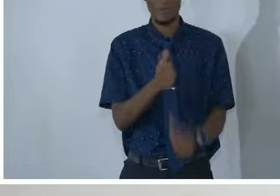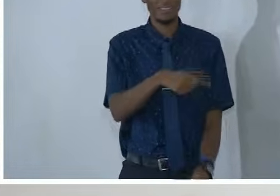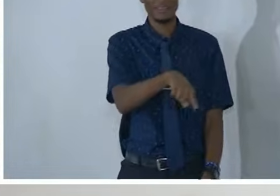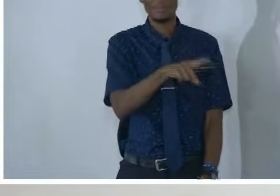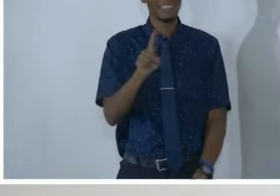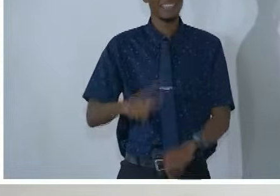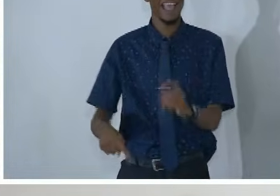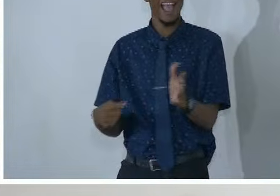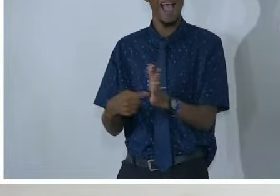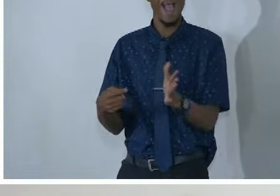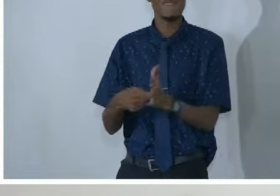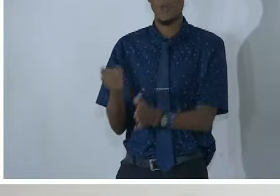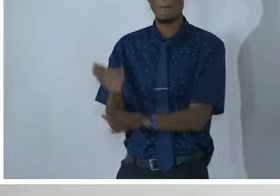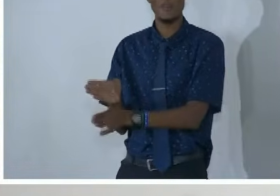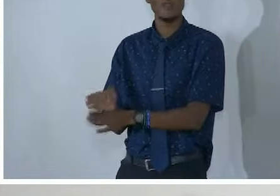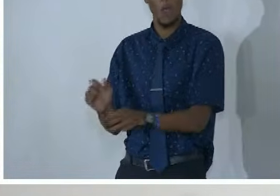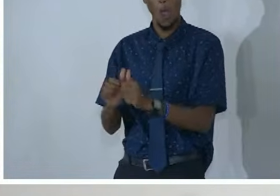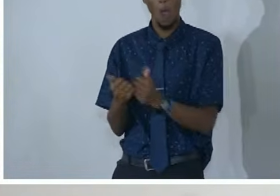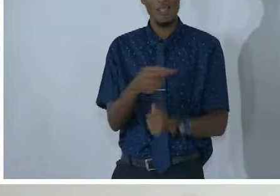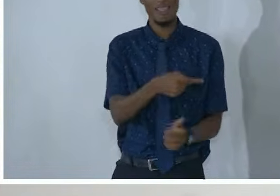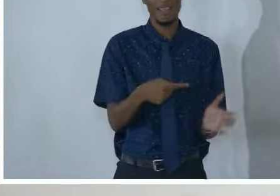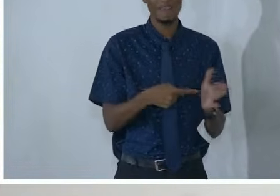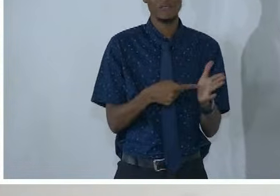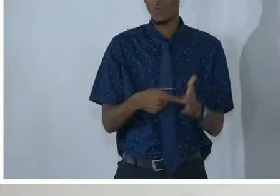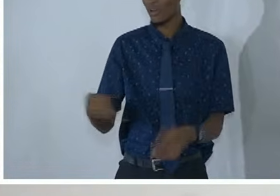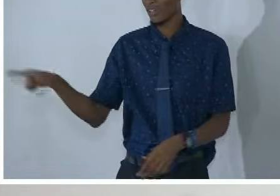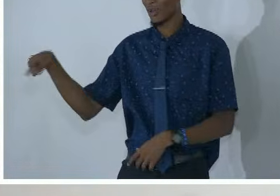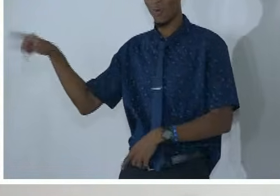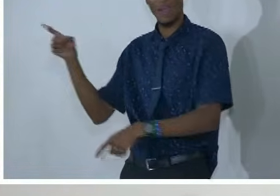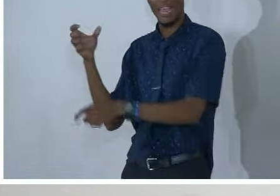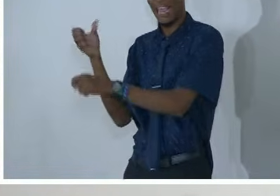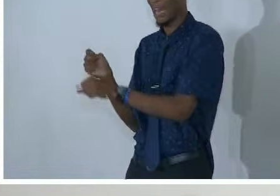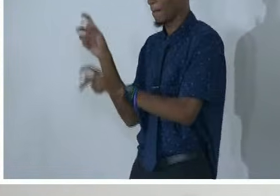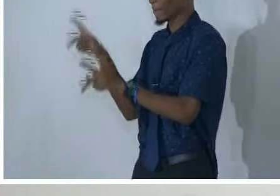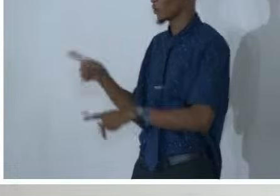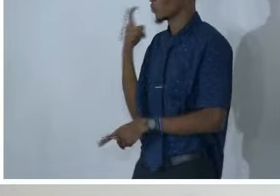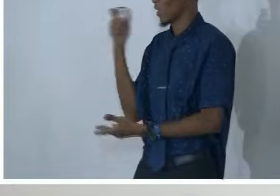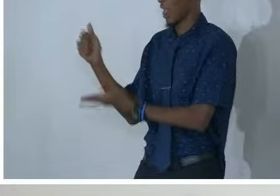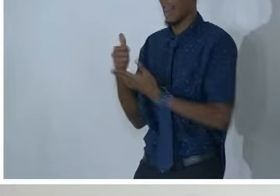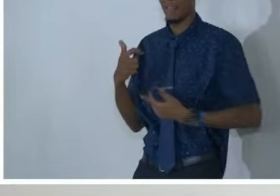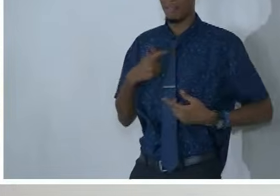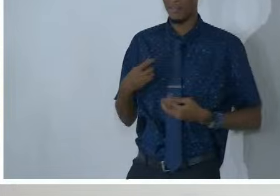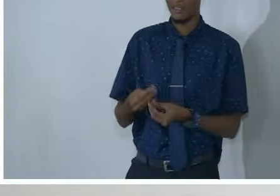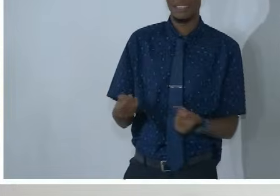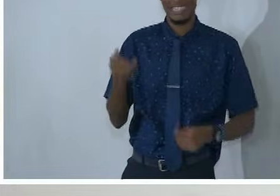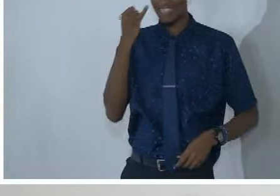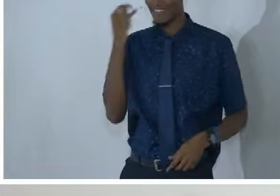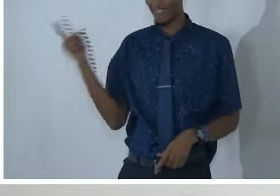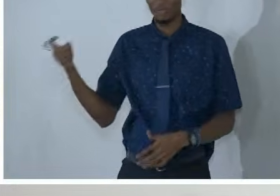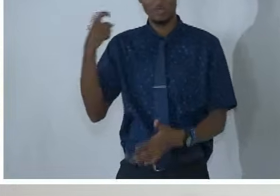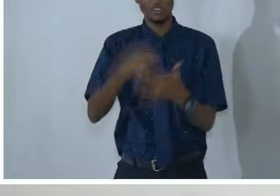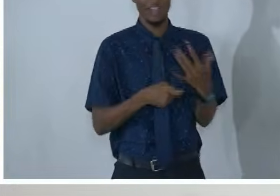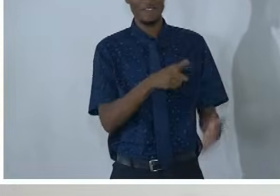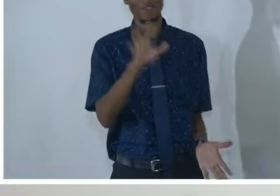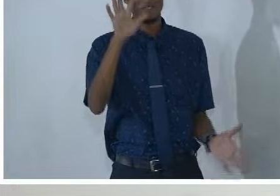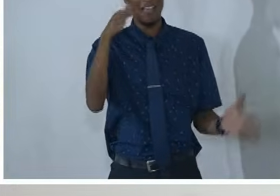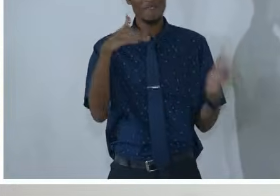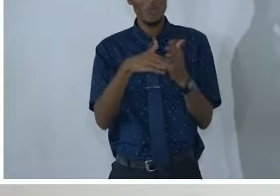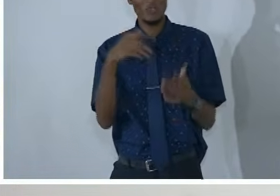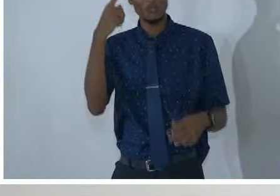bus fare. How can they afford a mediator? And the mediators were charging $5,000 for each